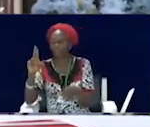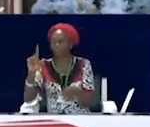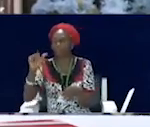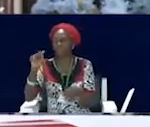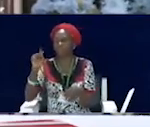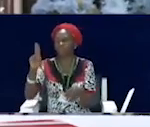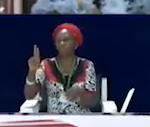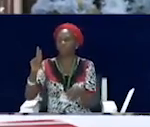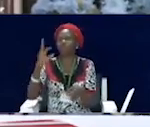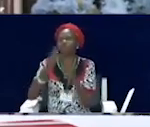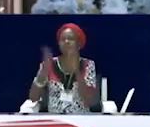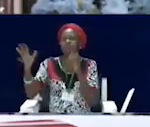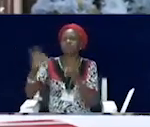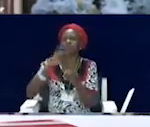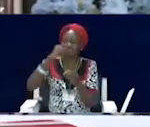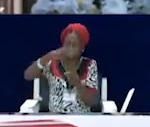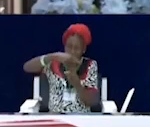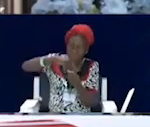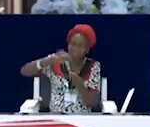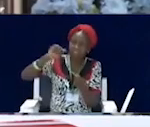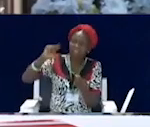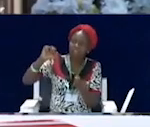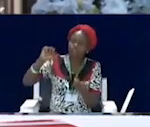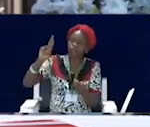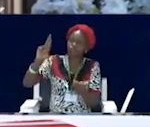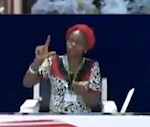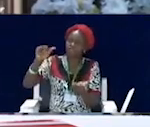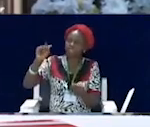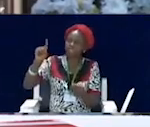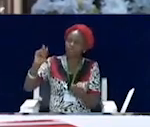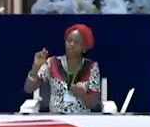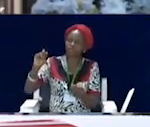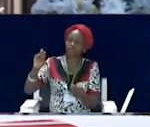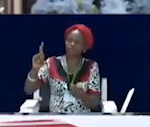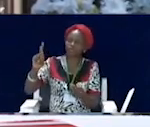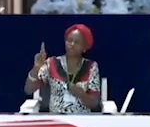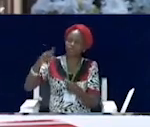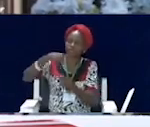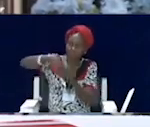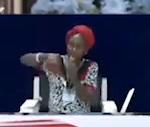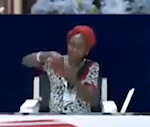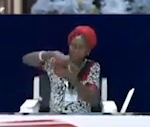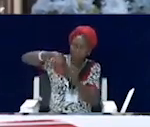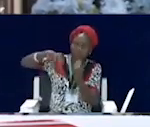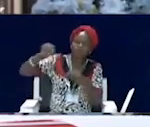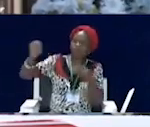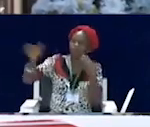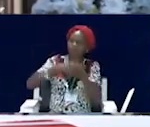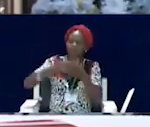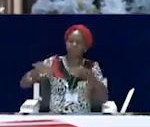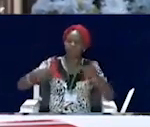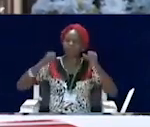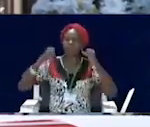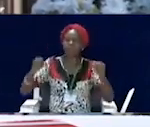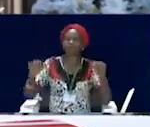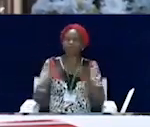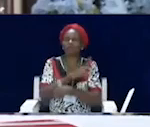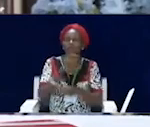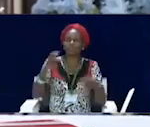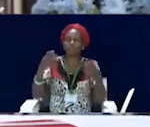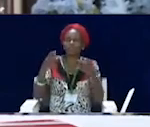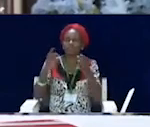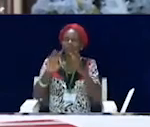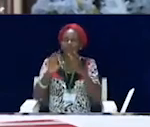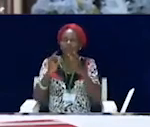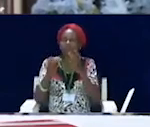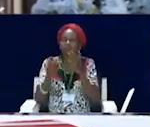If there is an insulator around that wire, no matter how powerful the current in there,